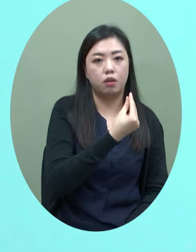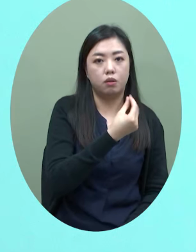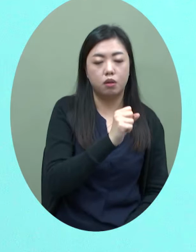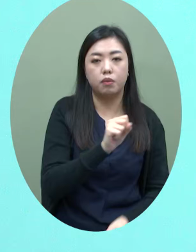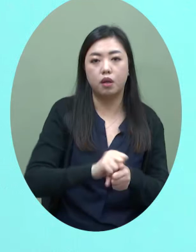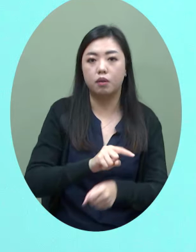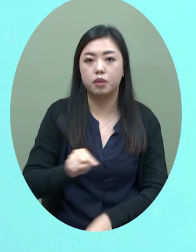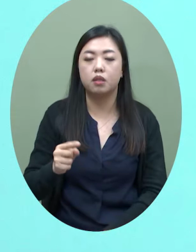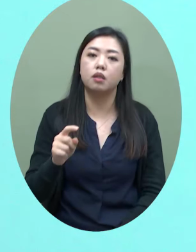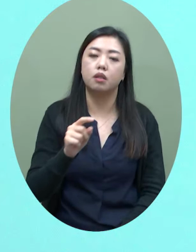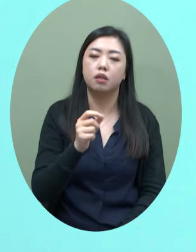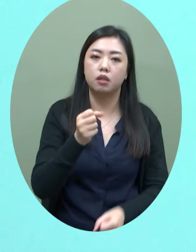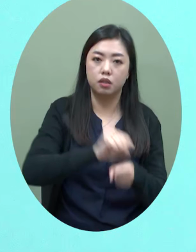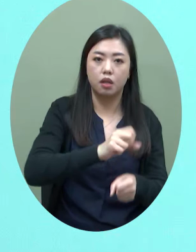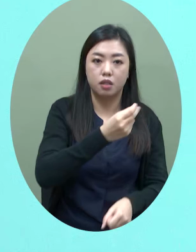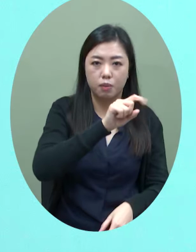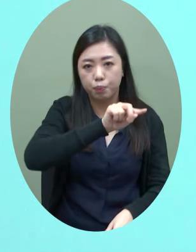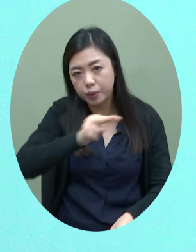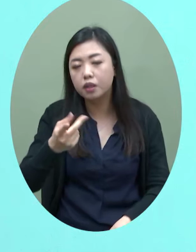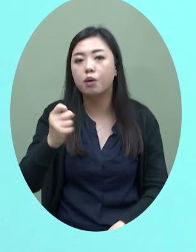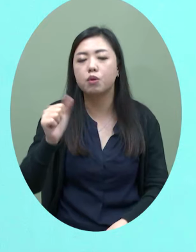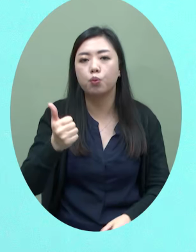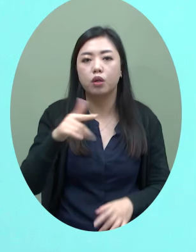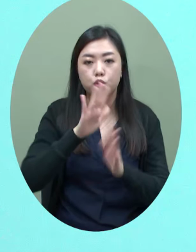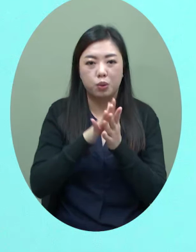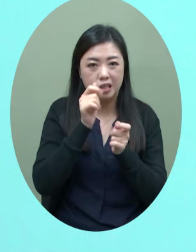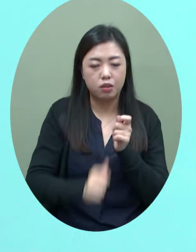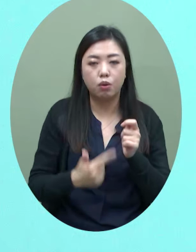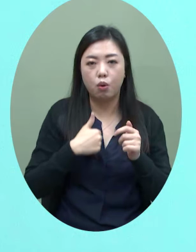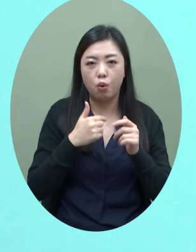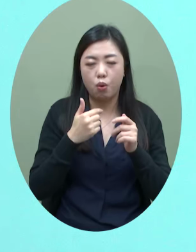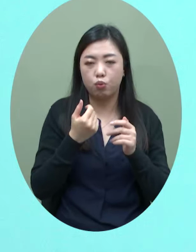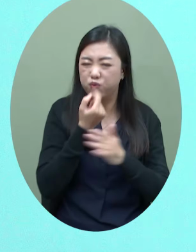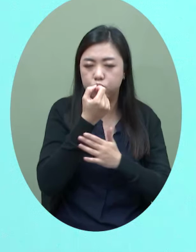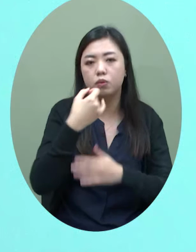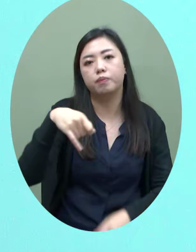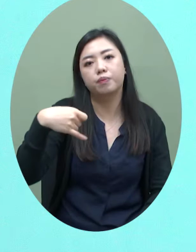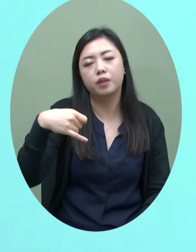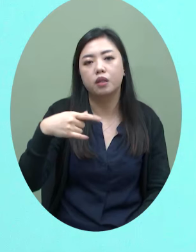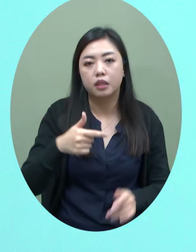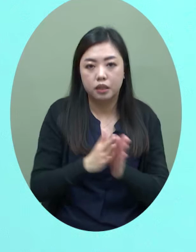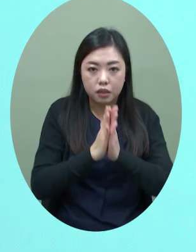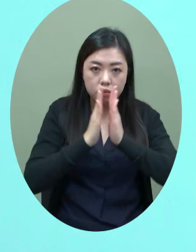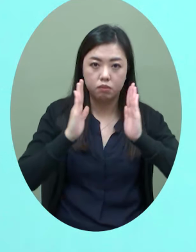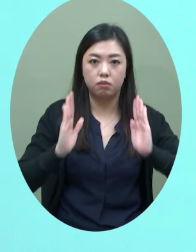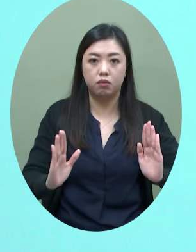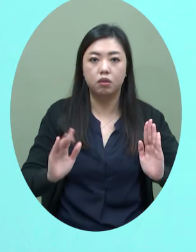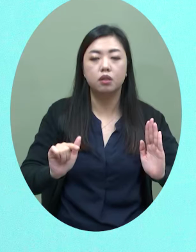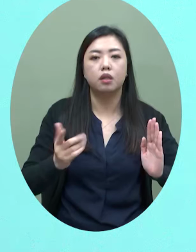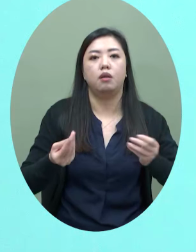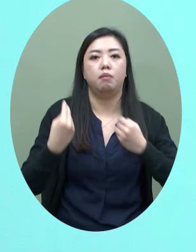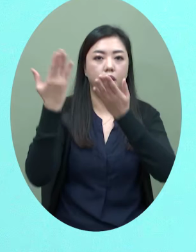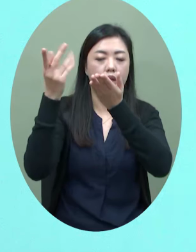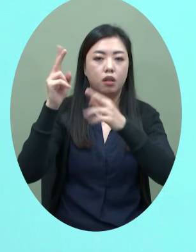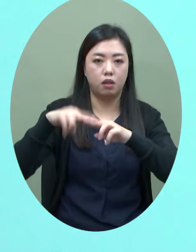the details because this is the time for the mainland officials to listen to the opinion